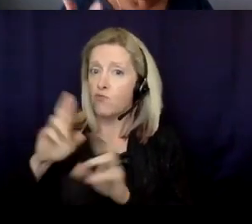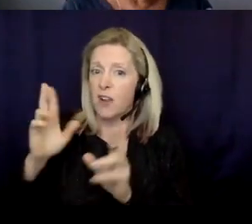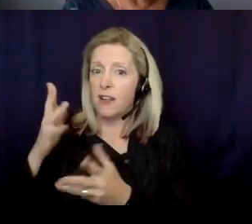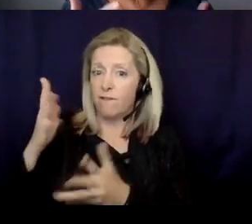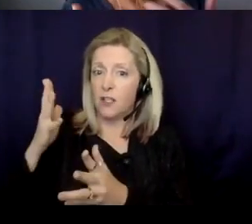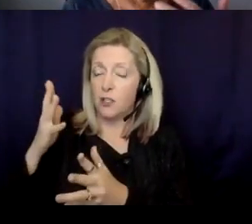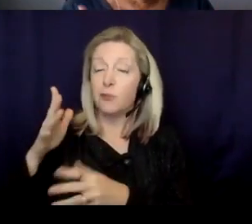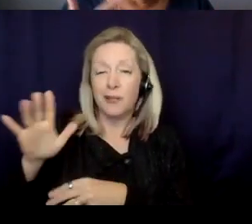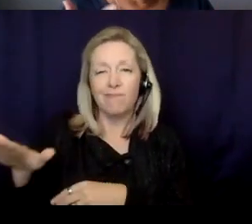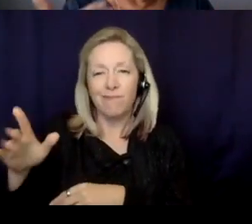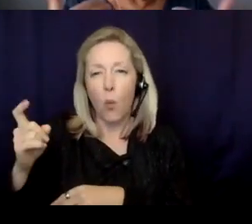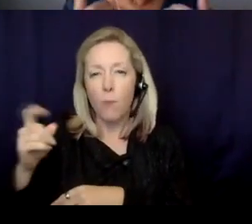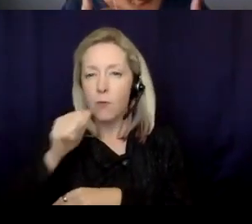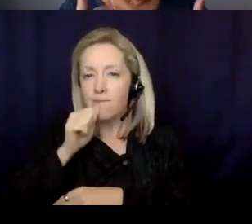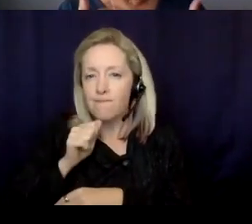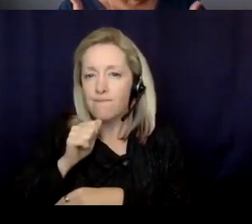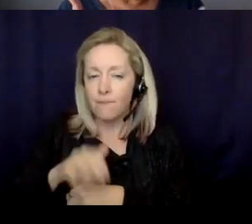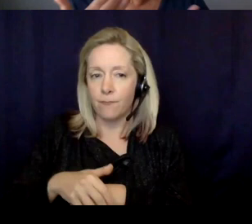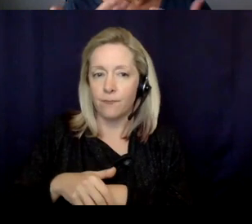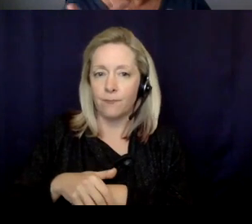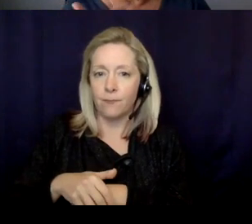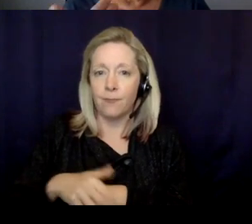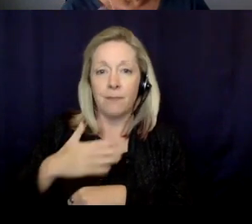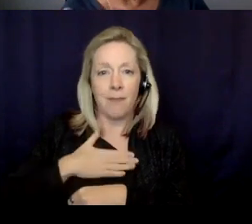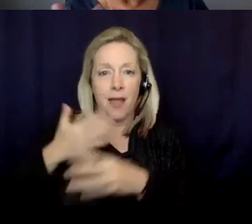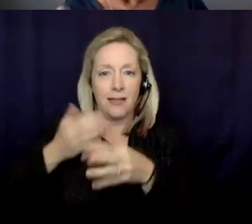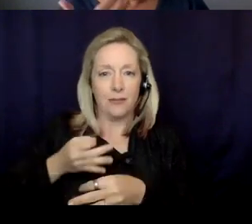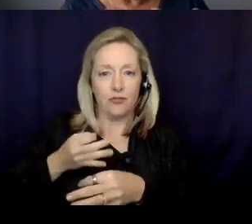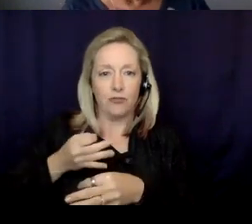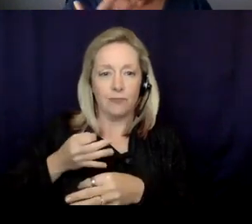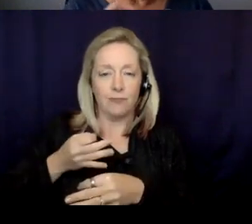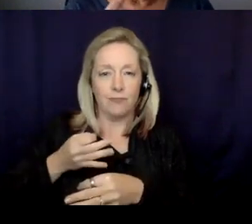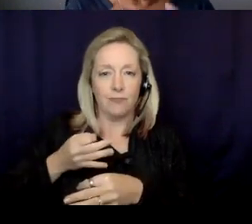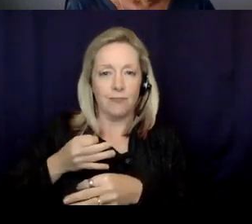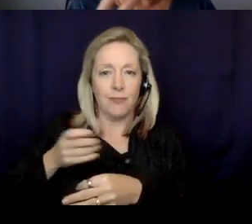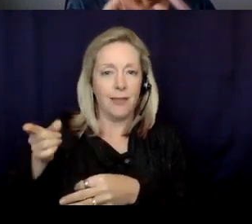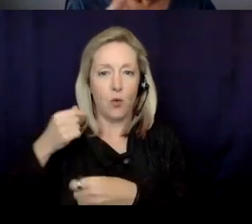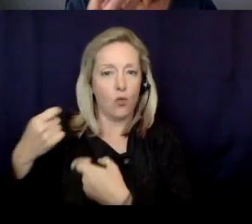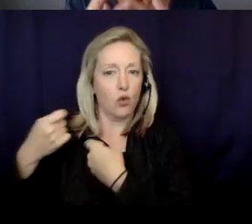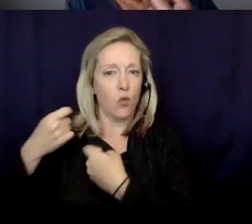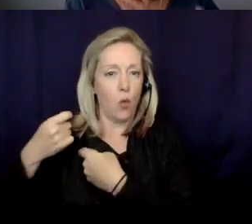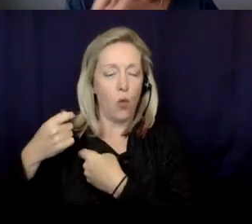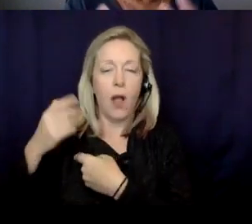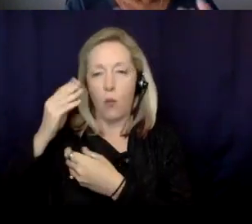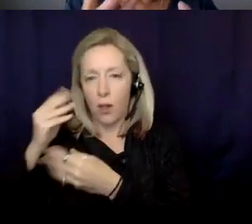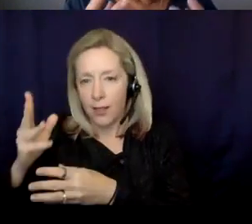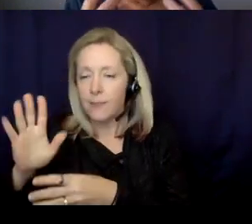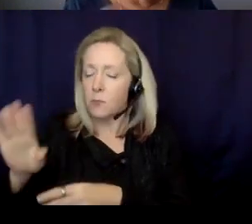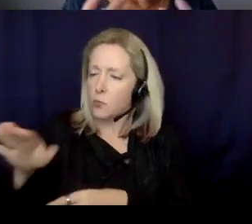we're doing this and we're doing it, but it's on my terms in some ways. I'm going to let them know